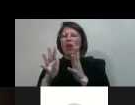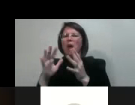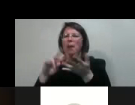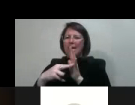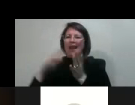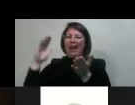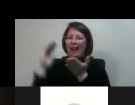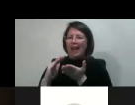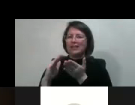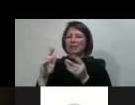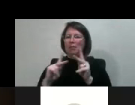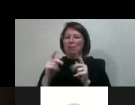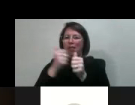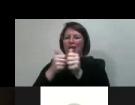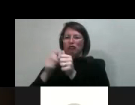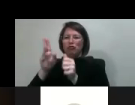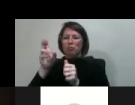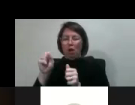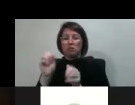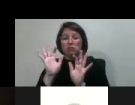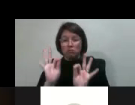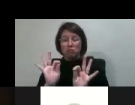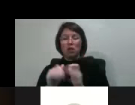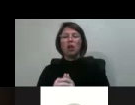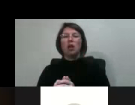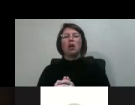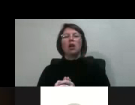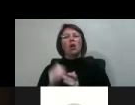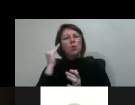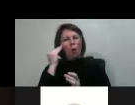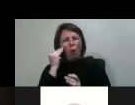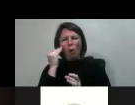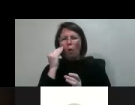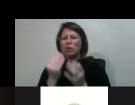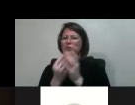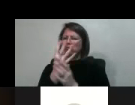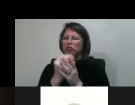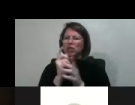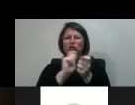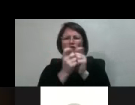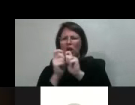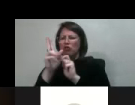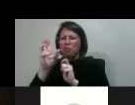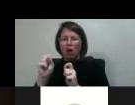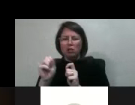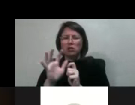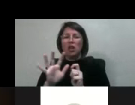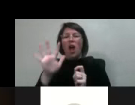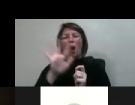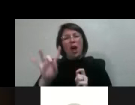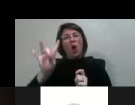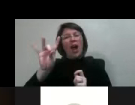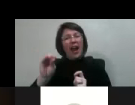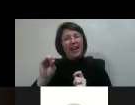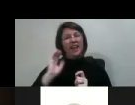on each bus. And on that note, critically knowing that even with the spring changes, nearly 80, which is about half of our bus